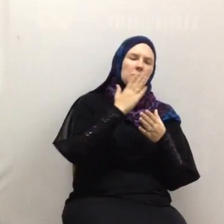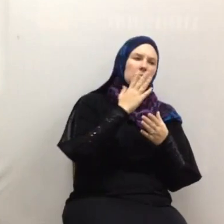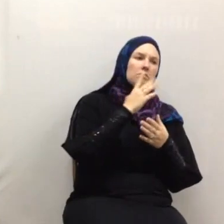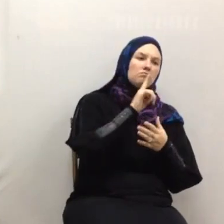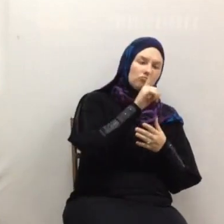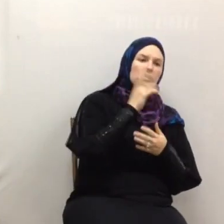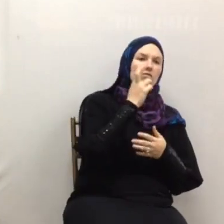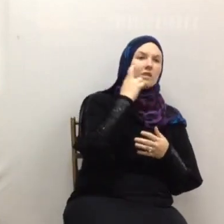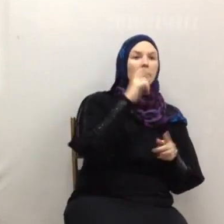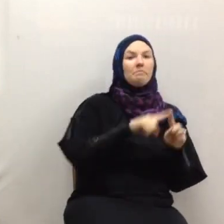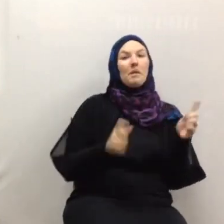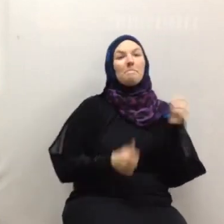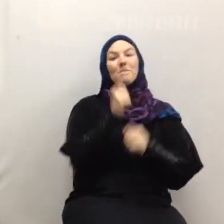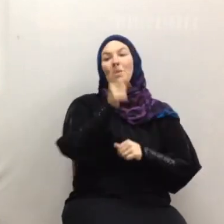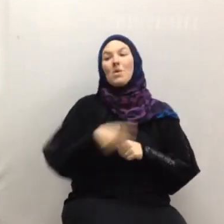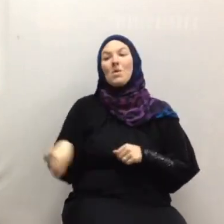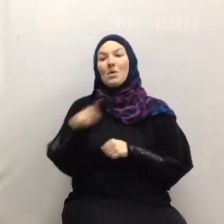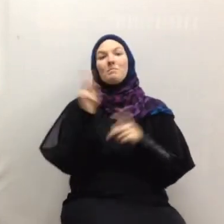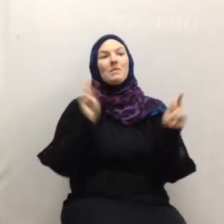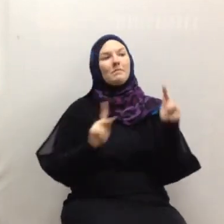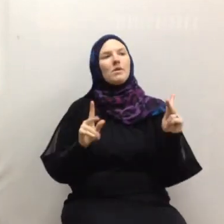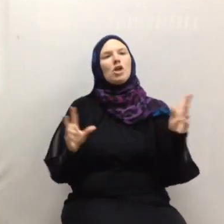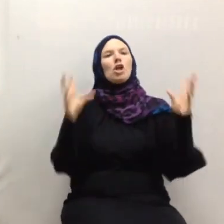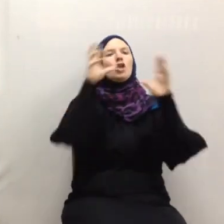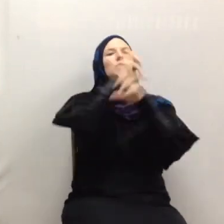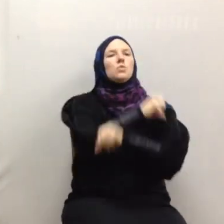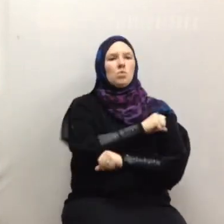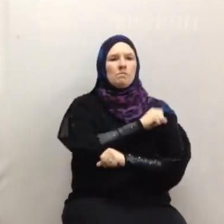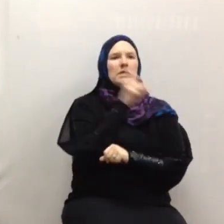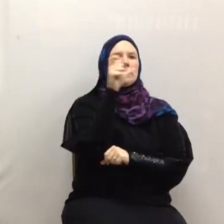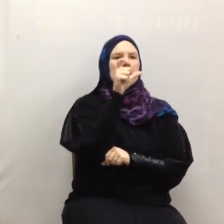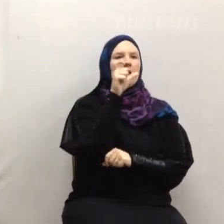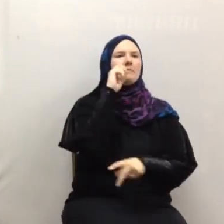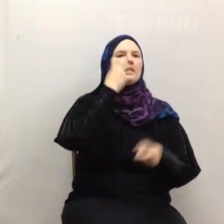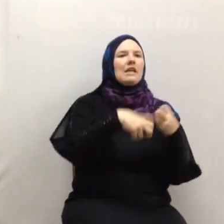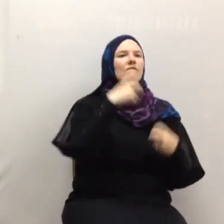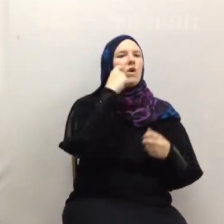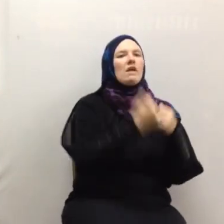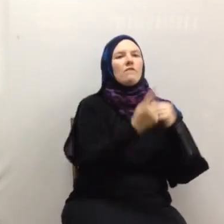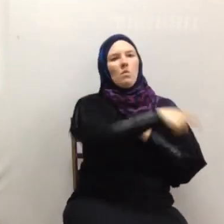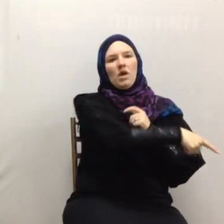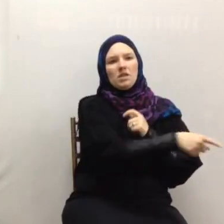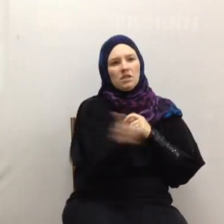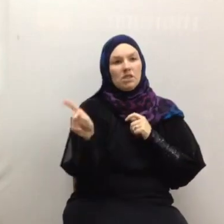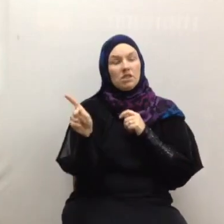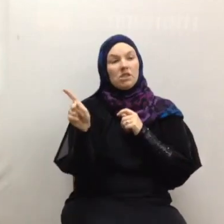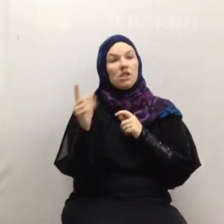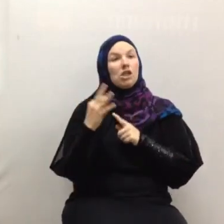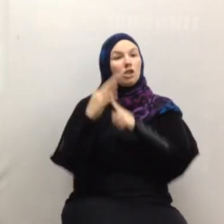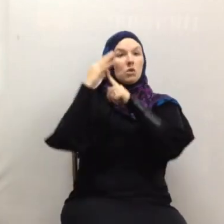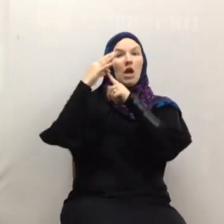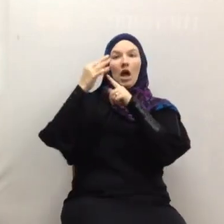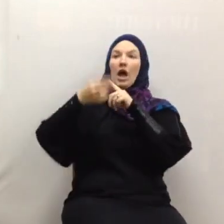majority are assuming that it is difficult for everybody, including highly educated people.